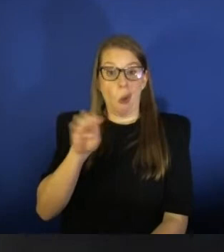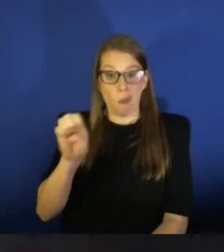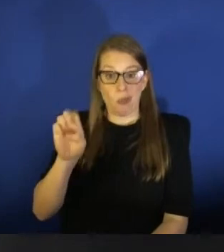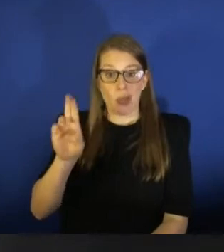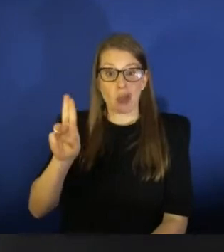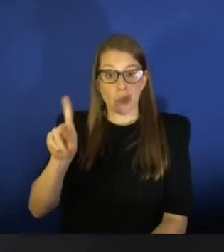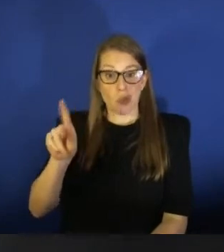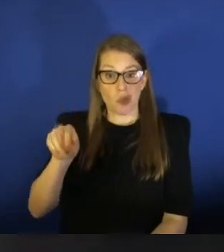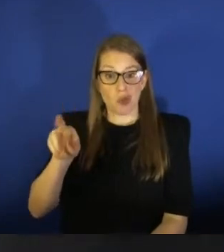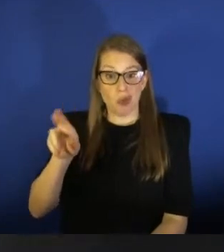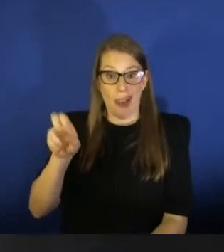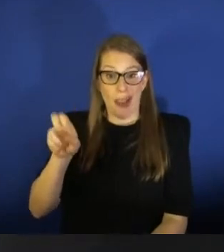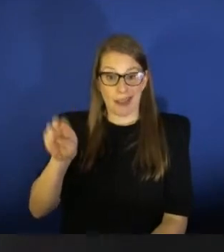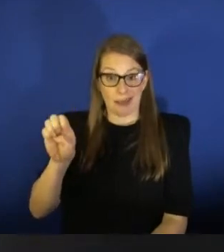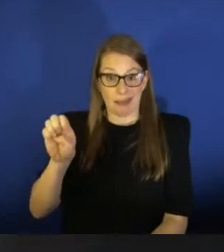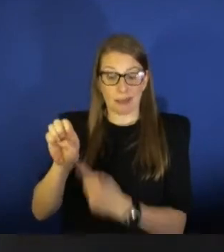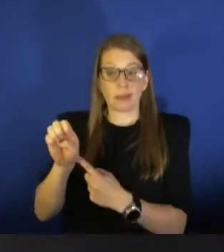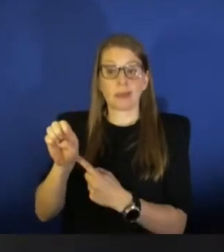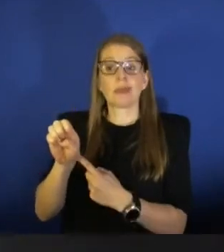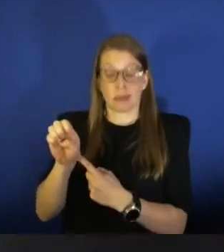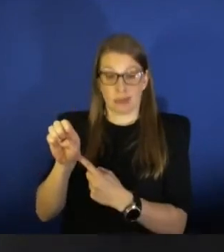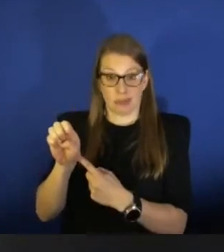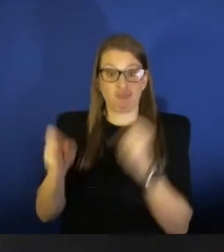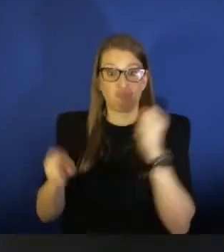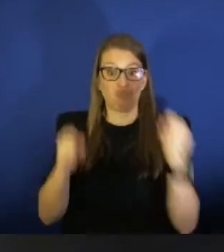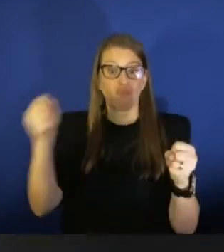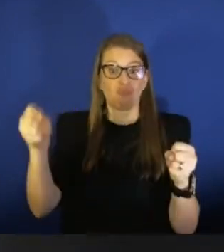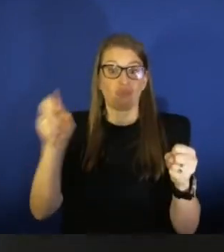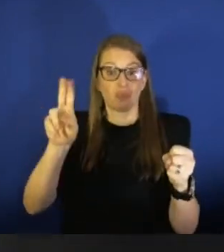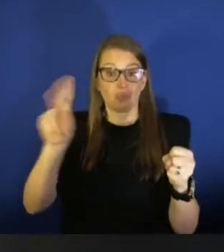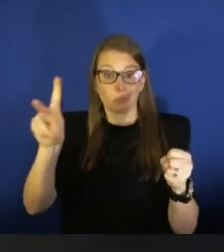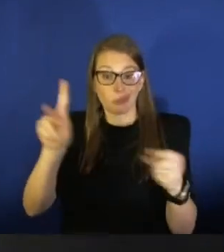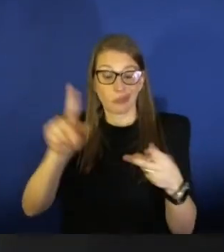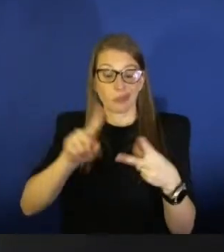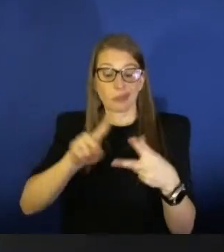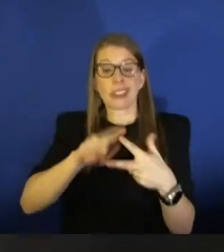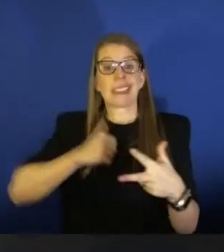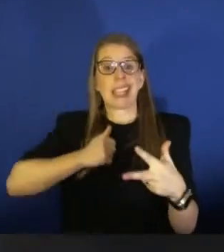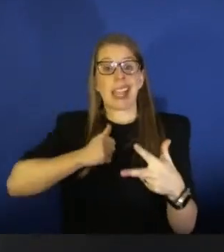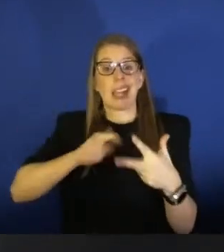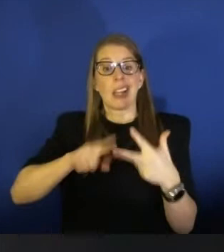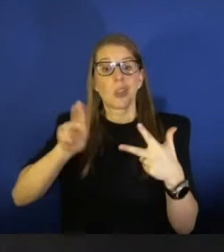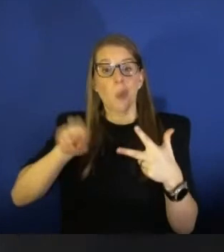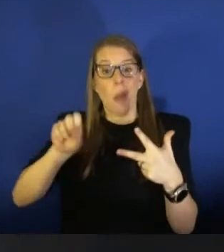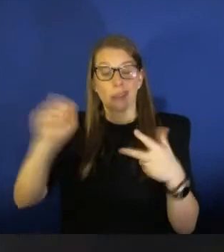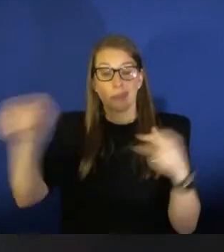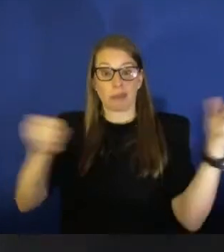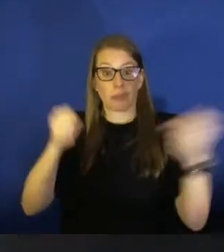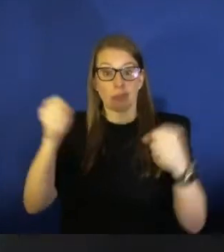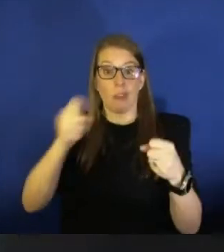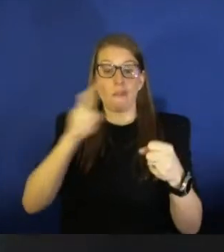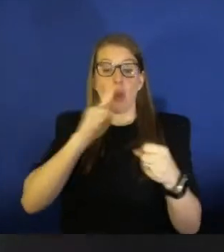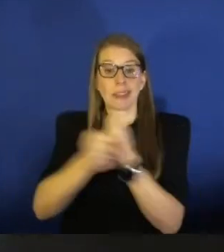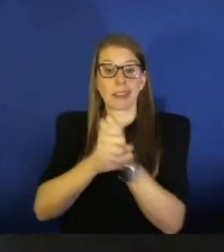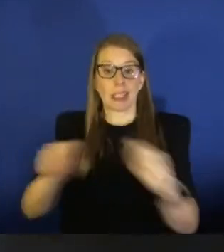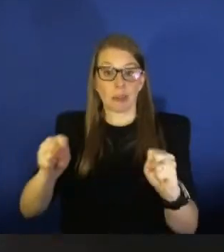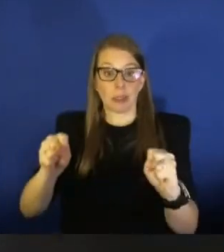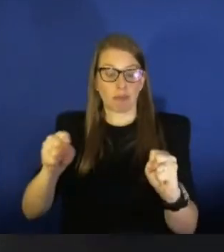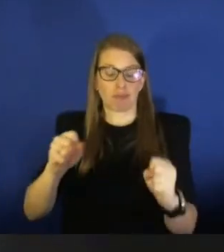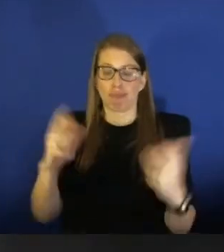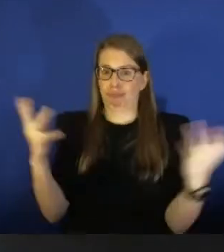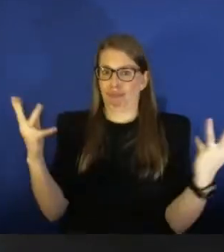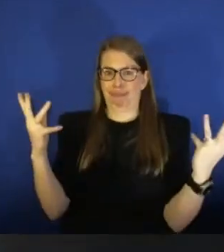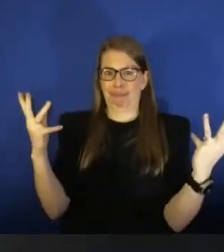pairs Ukrainian refugees with host homes across the UK, Canada, and the United States. So obviously that was a no-brainer to us. We